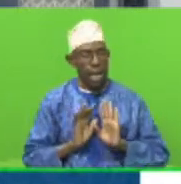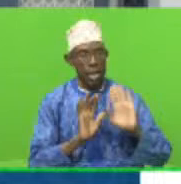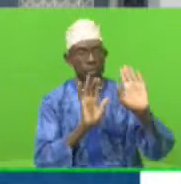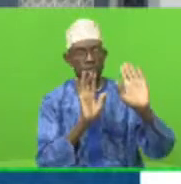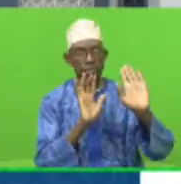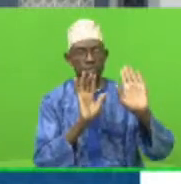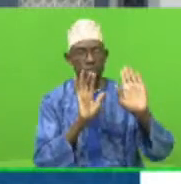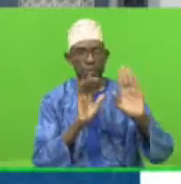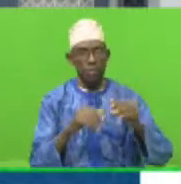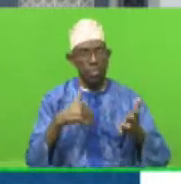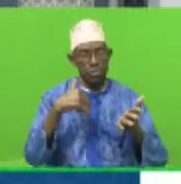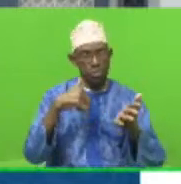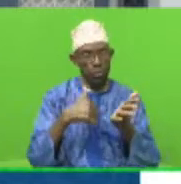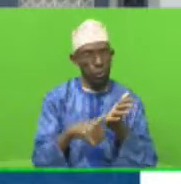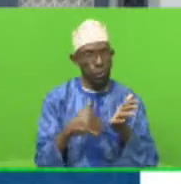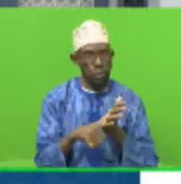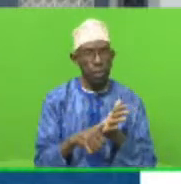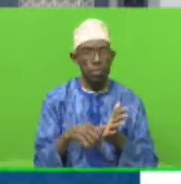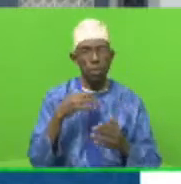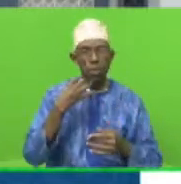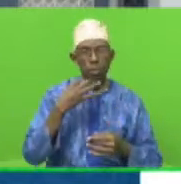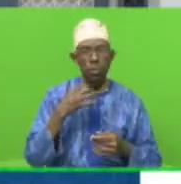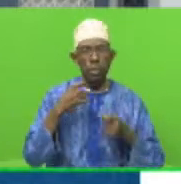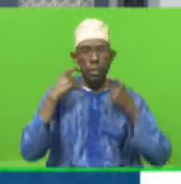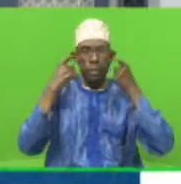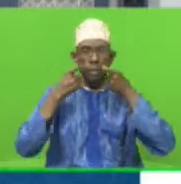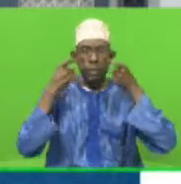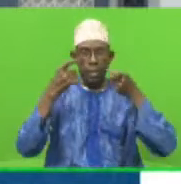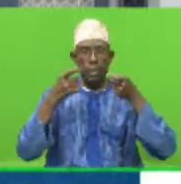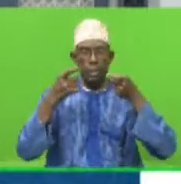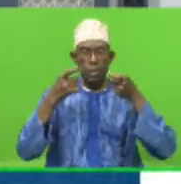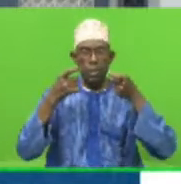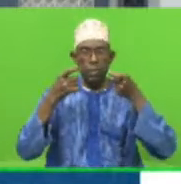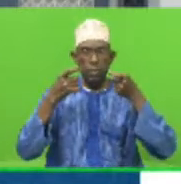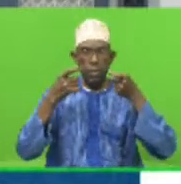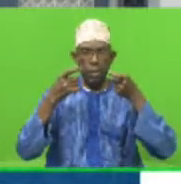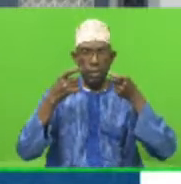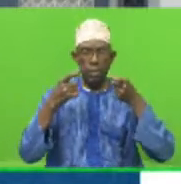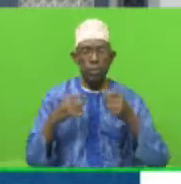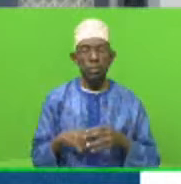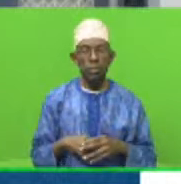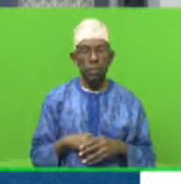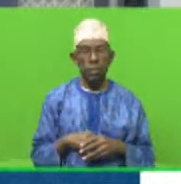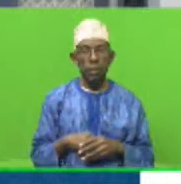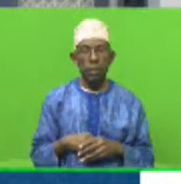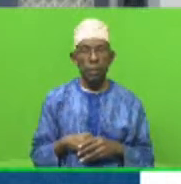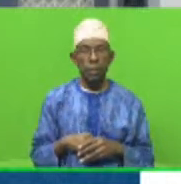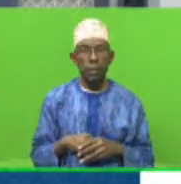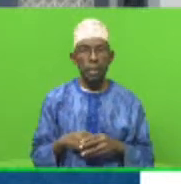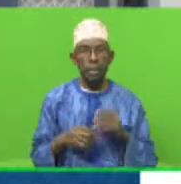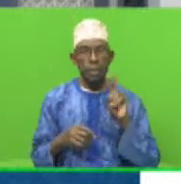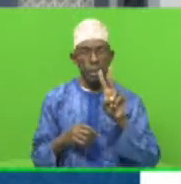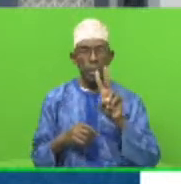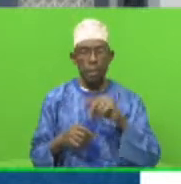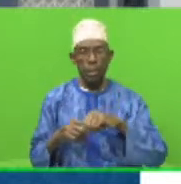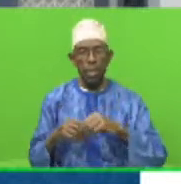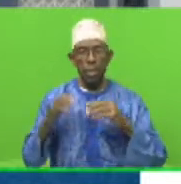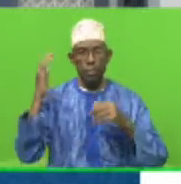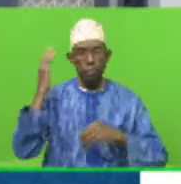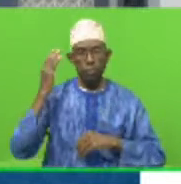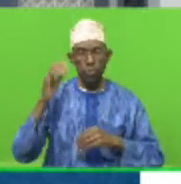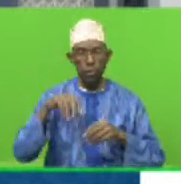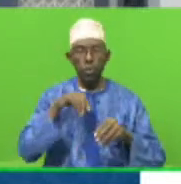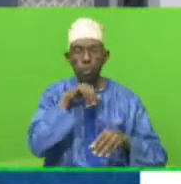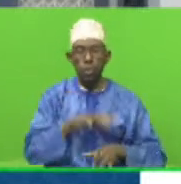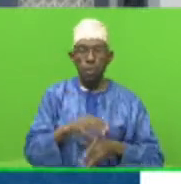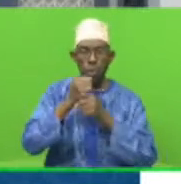the consequences of their evil or of the things that they commit. The second hadith, hadith